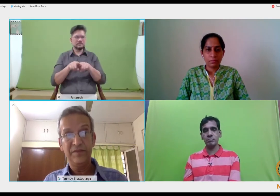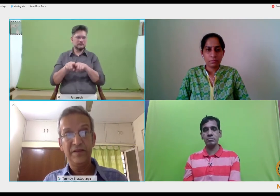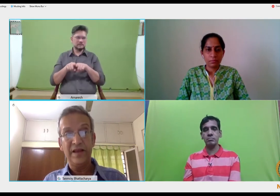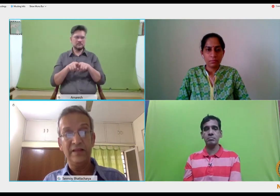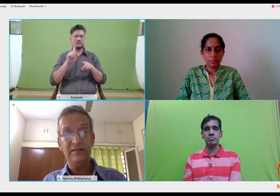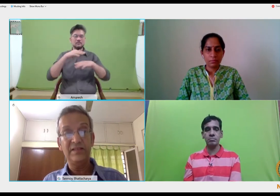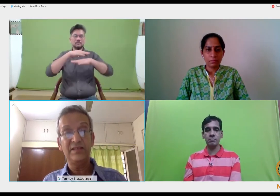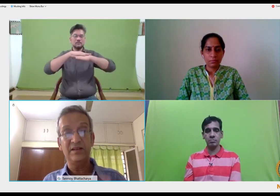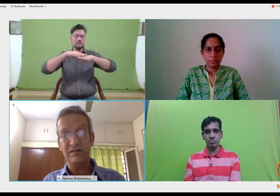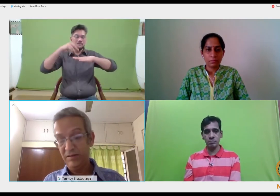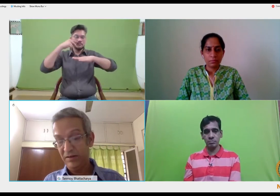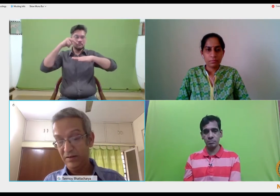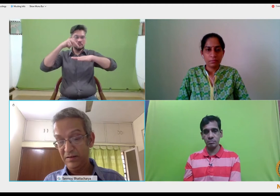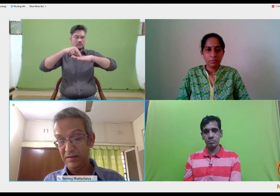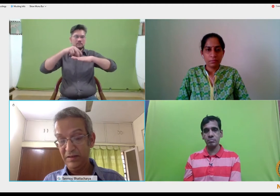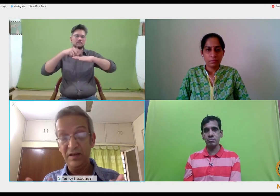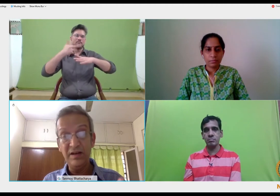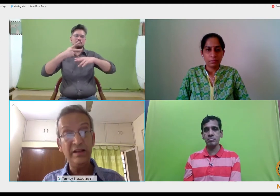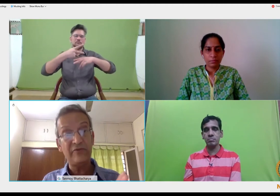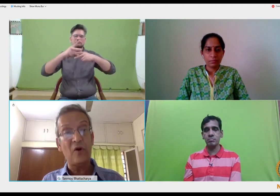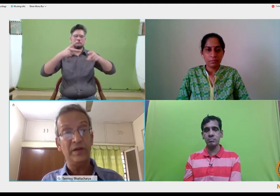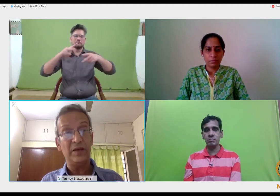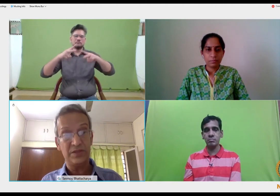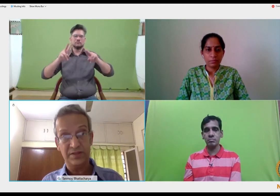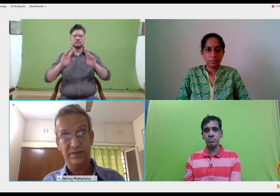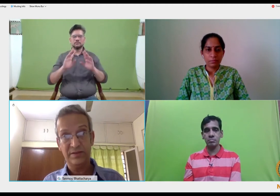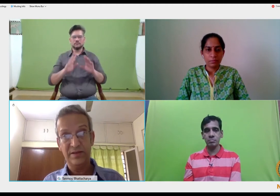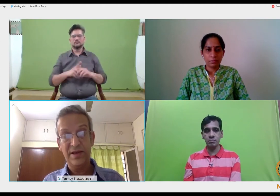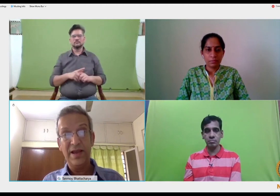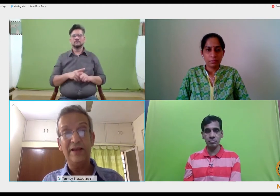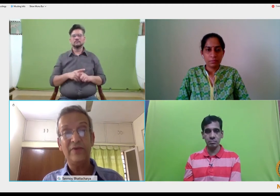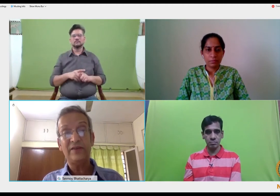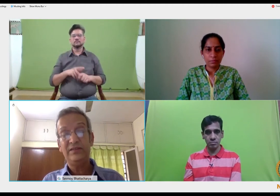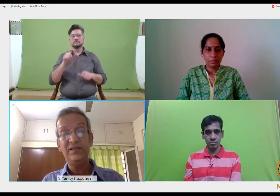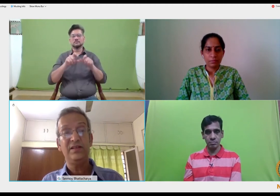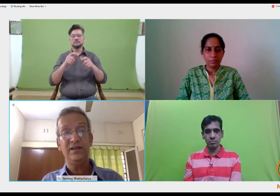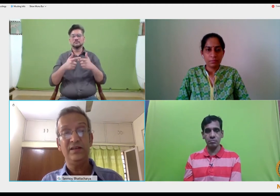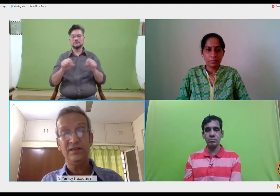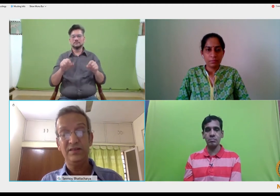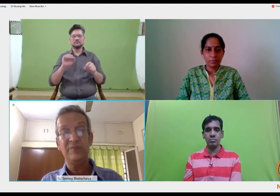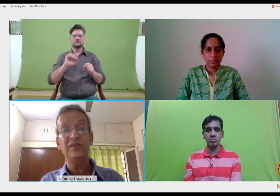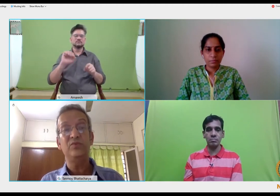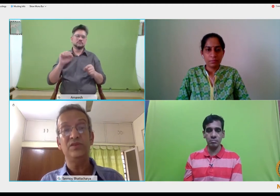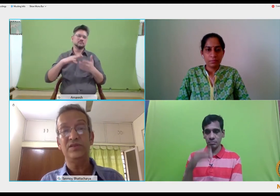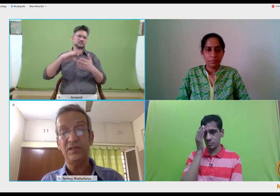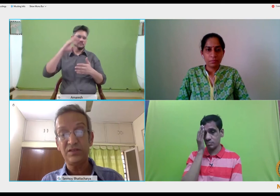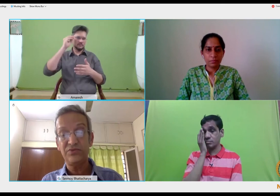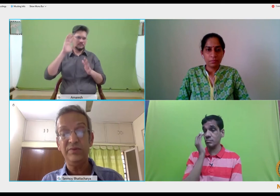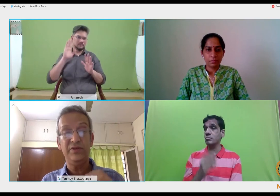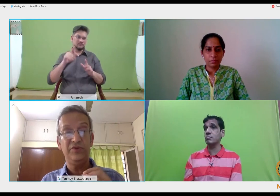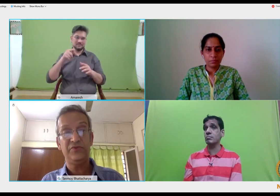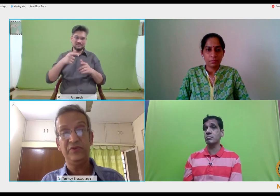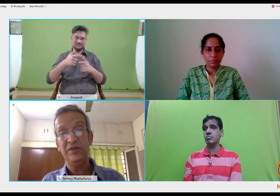and this is the uh learning from linguistics and in fact this learning is something which is